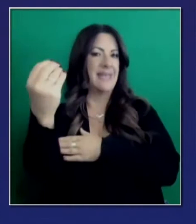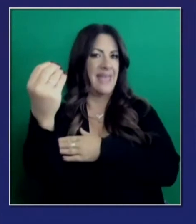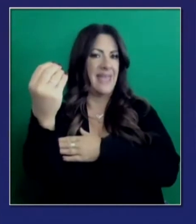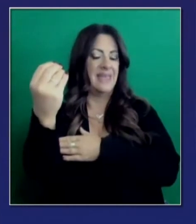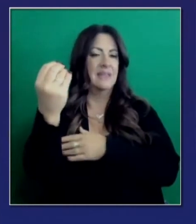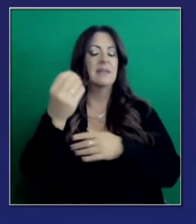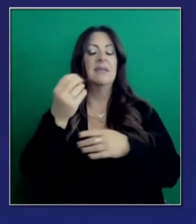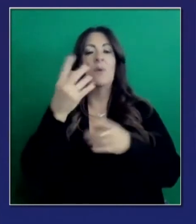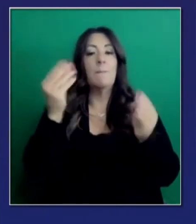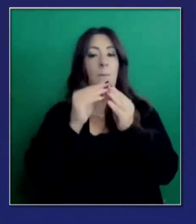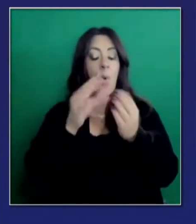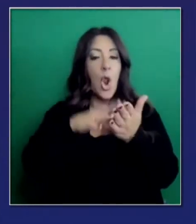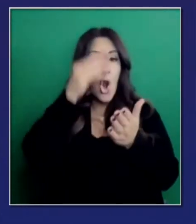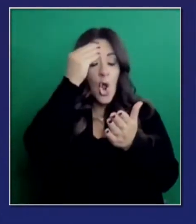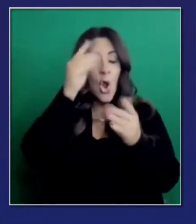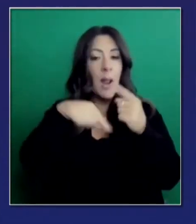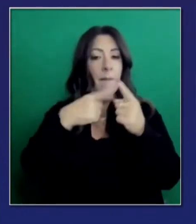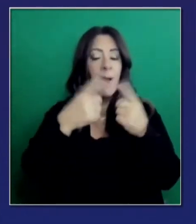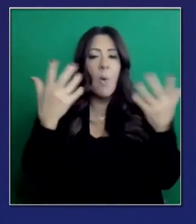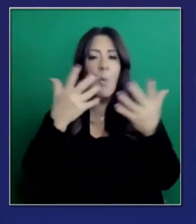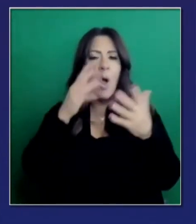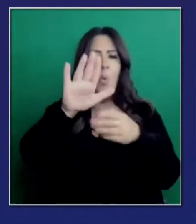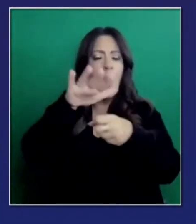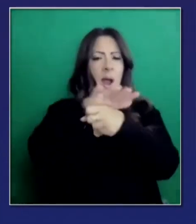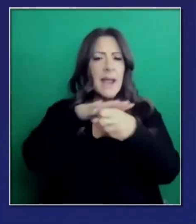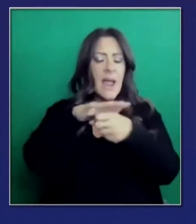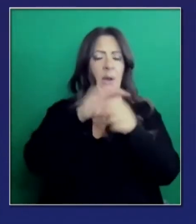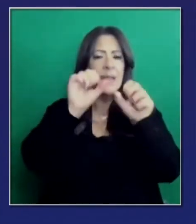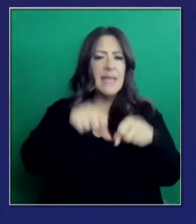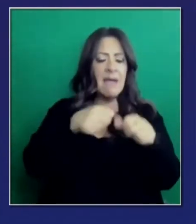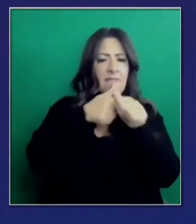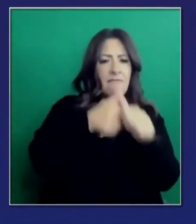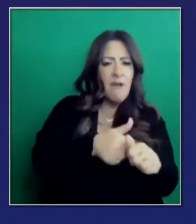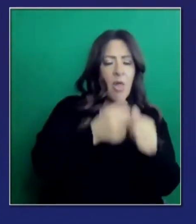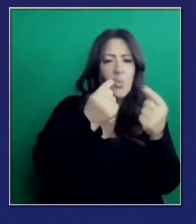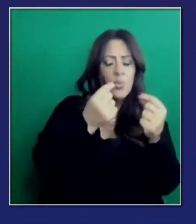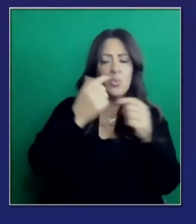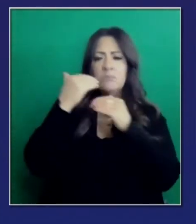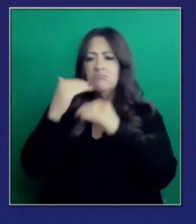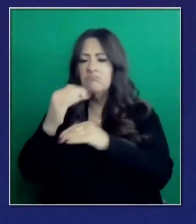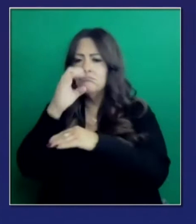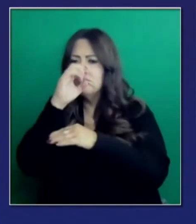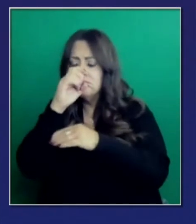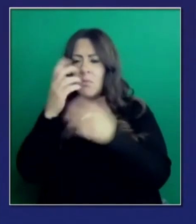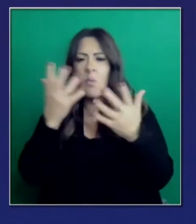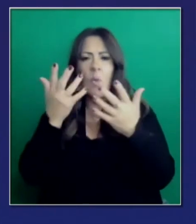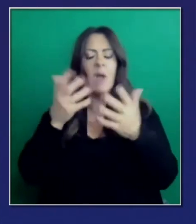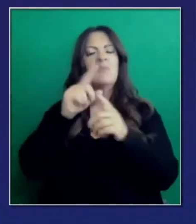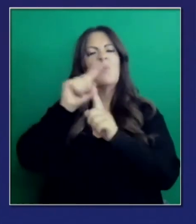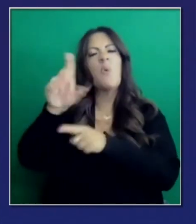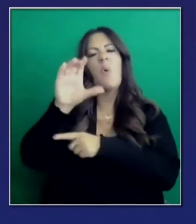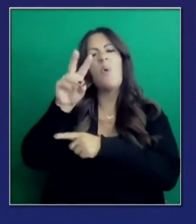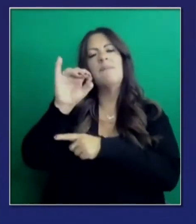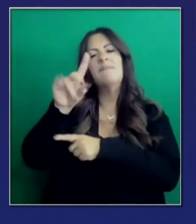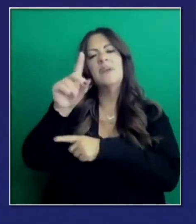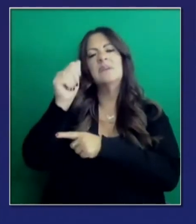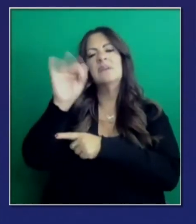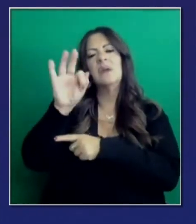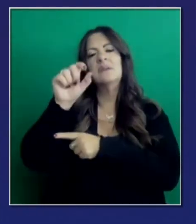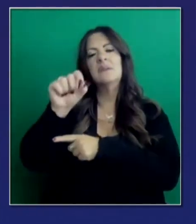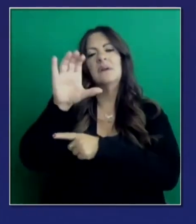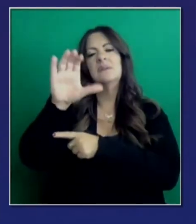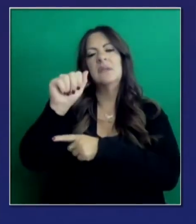covid19.ca.gov website. Whole idea is to keep our activities outside, keep you safe, work our way through